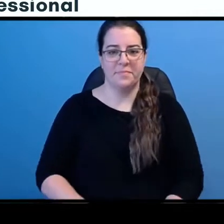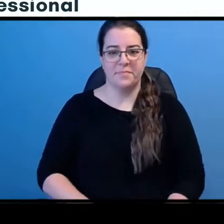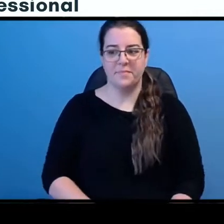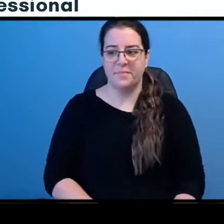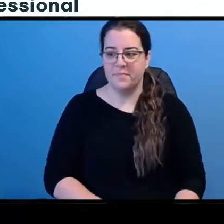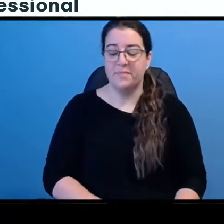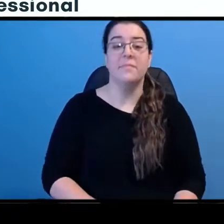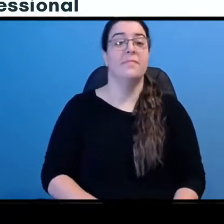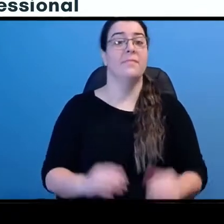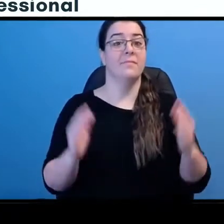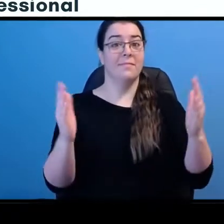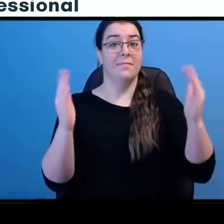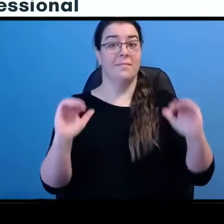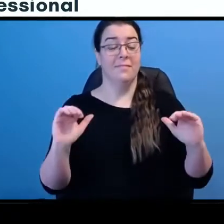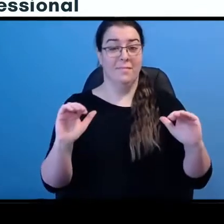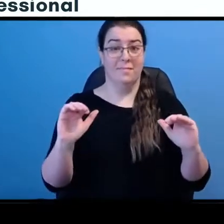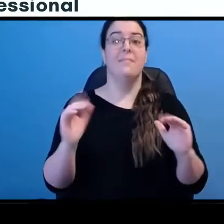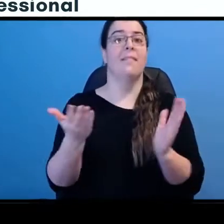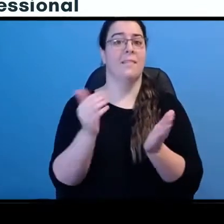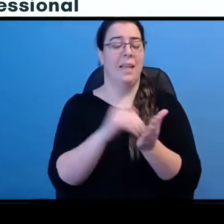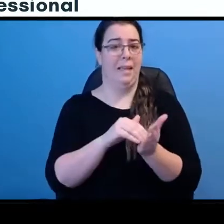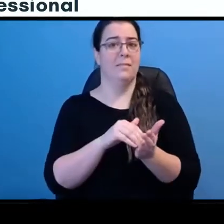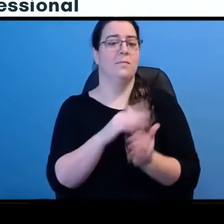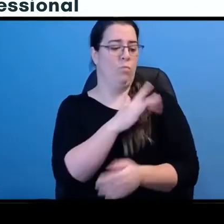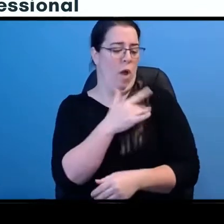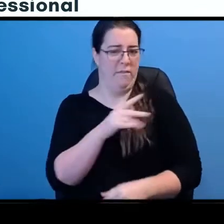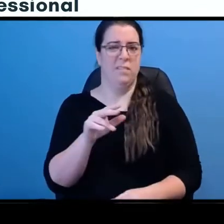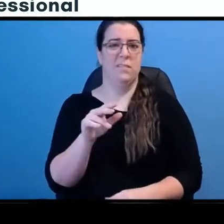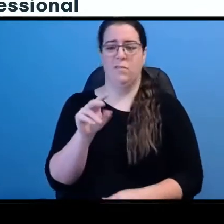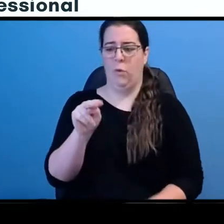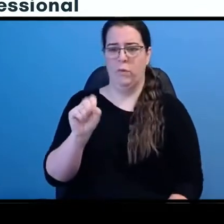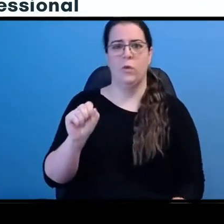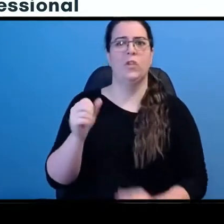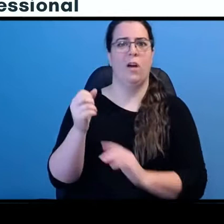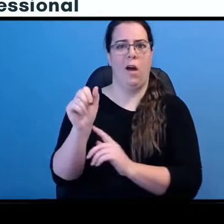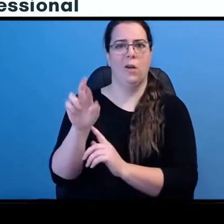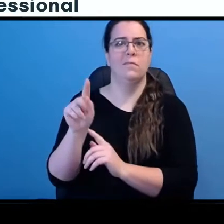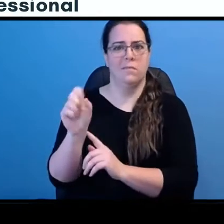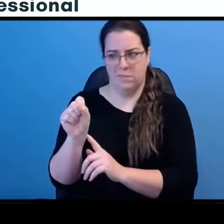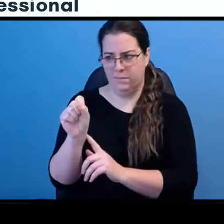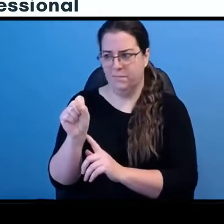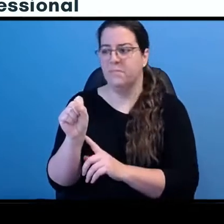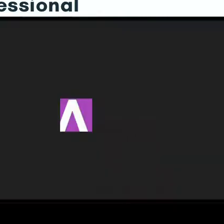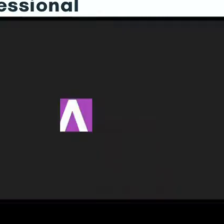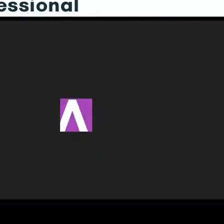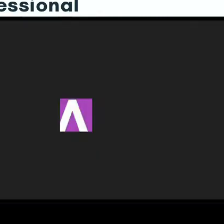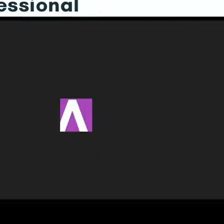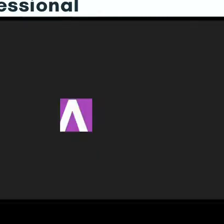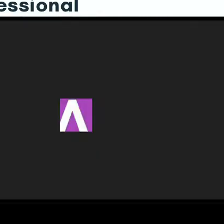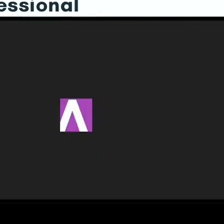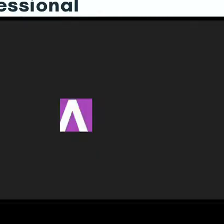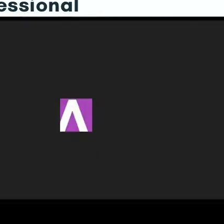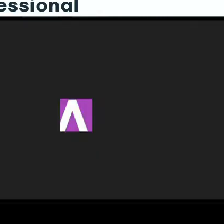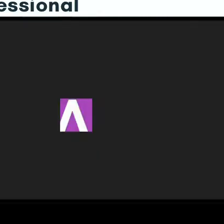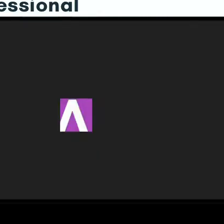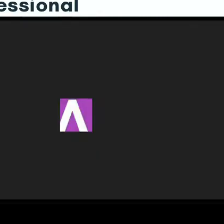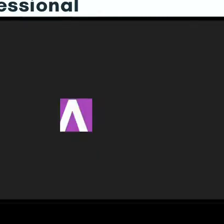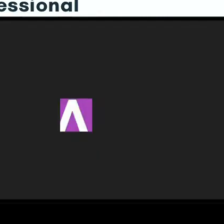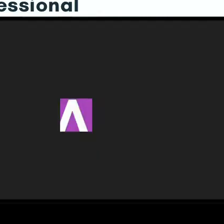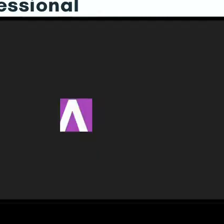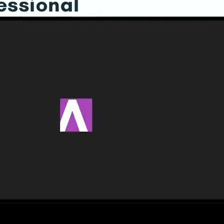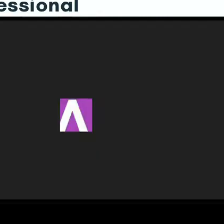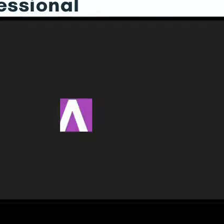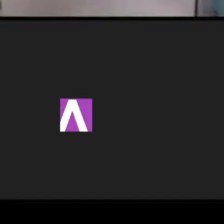is for up to $15,000 for production or presentation, $5,000 for commissioning, $5,000 for professional